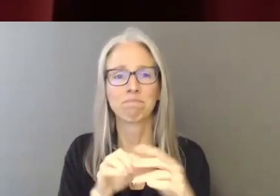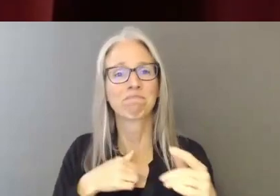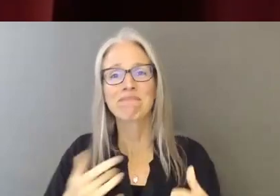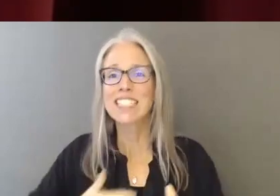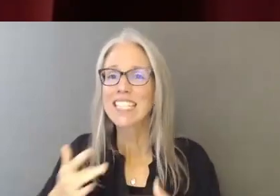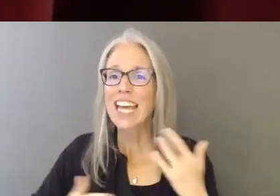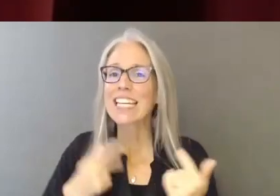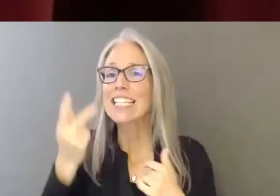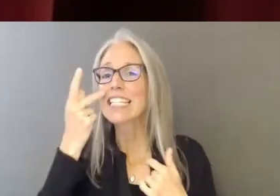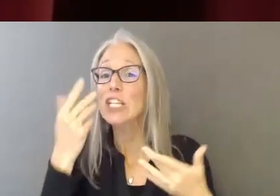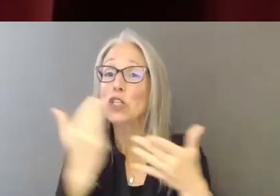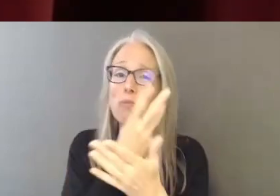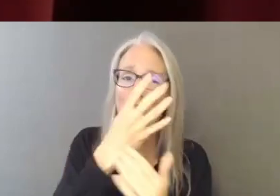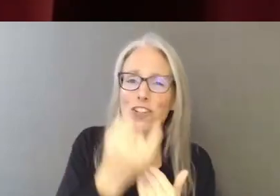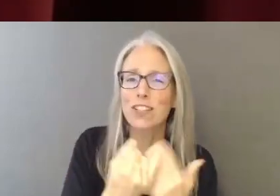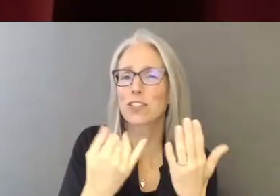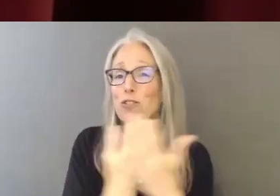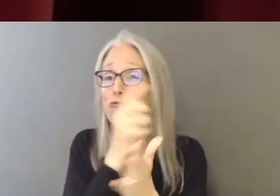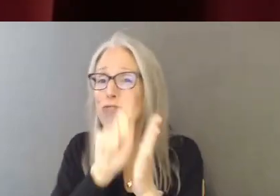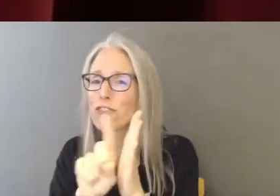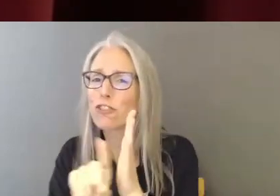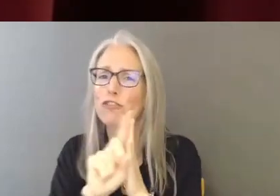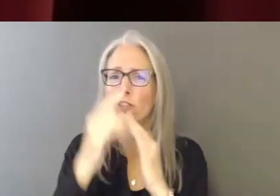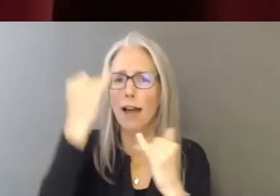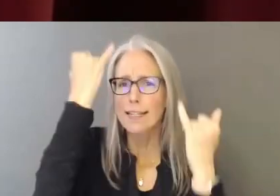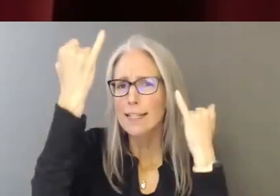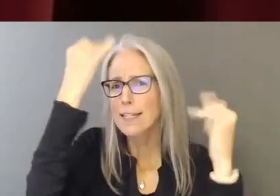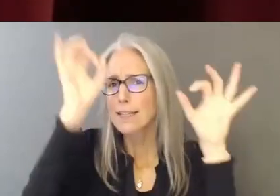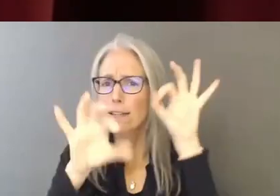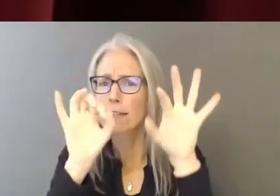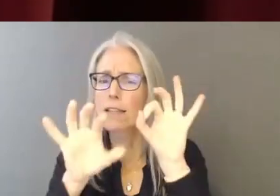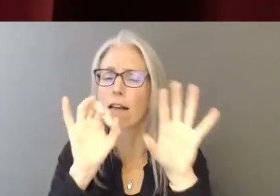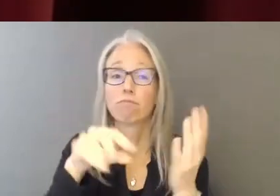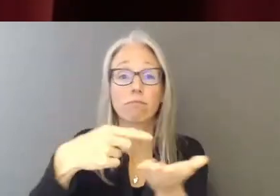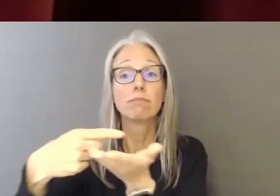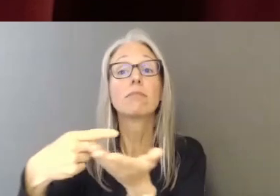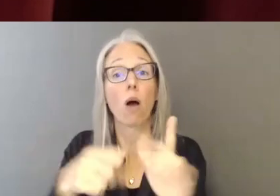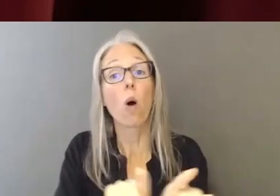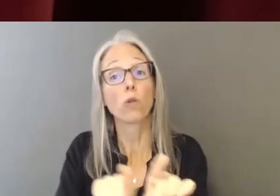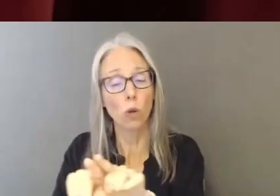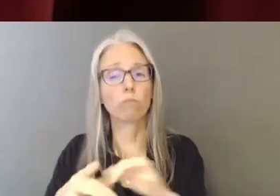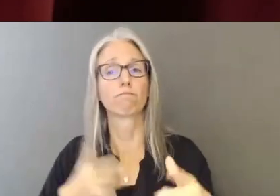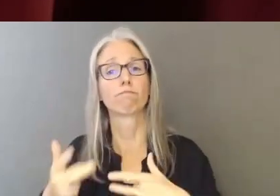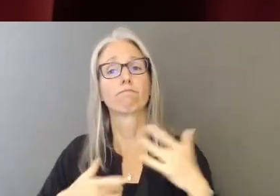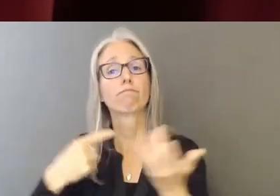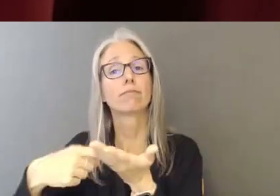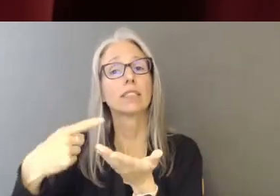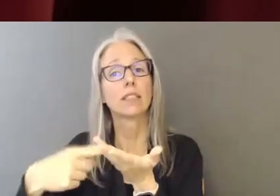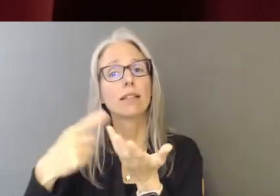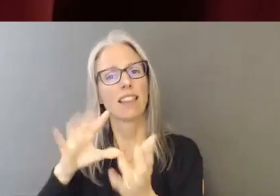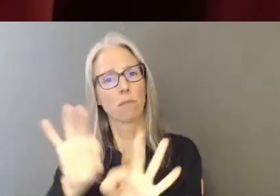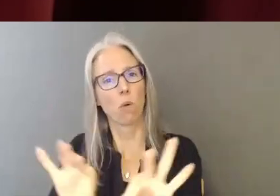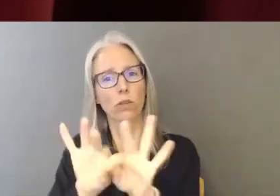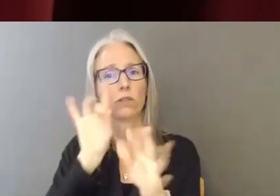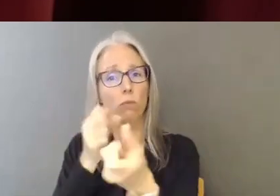insights, projects, discussing the importance of support and mental health, and for you to meet